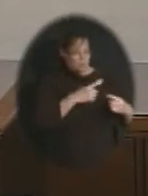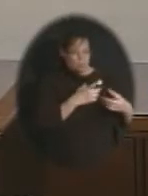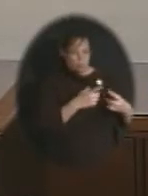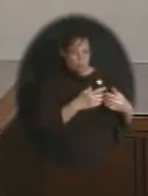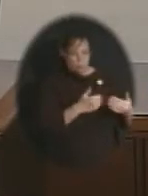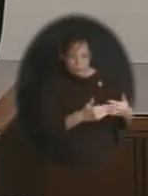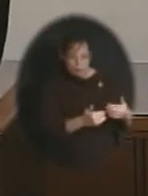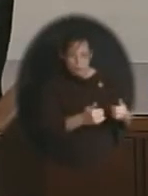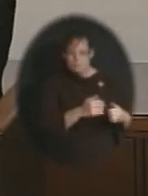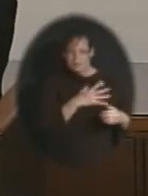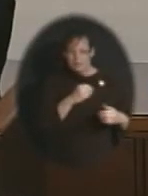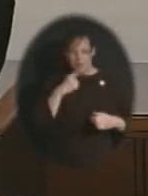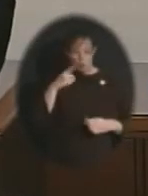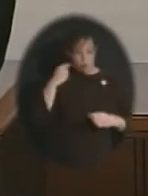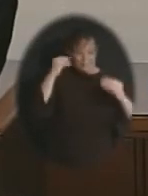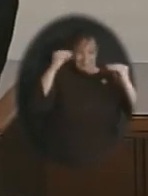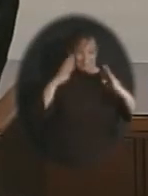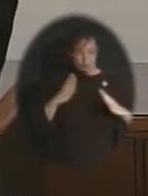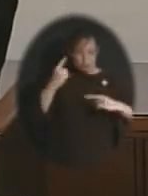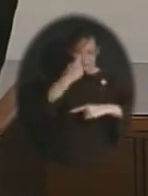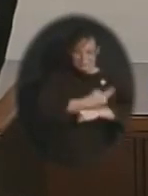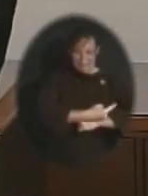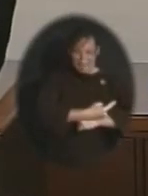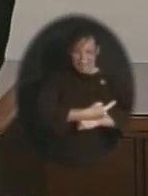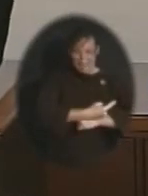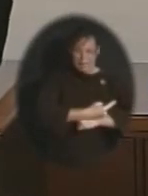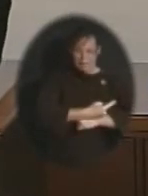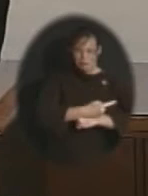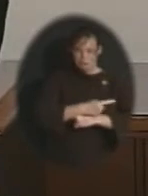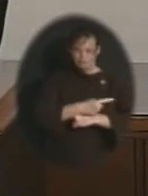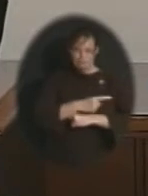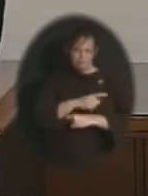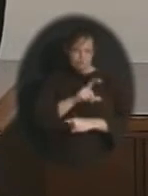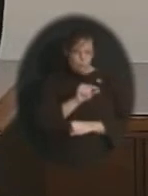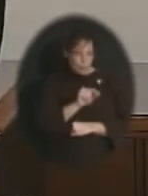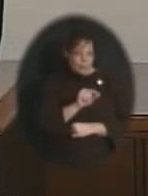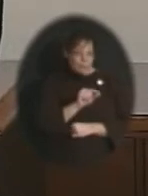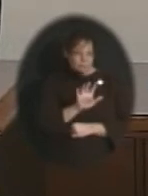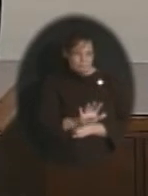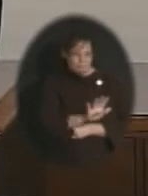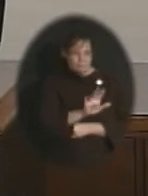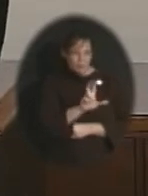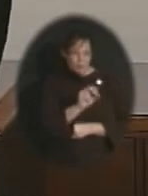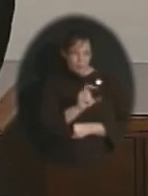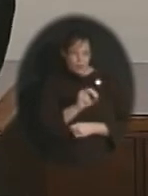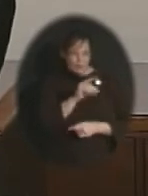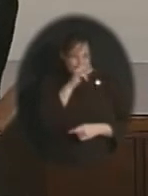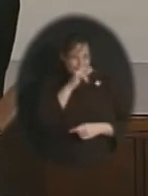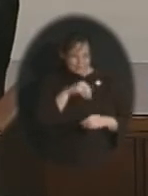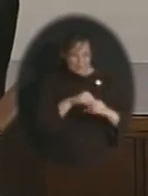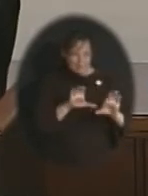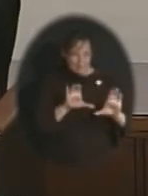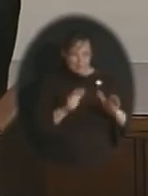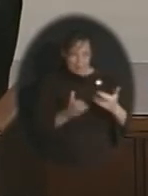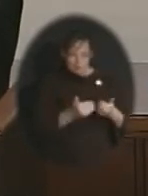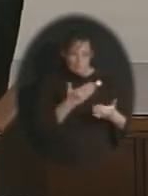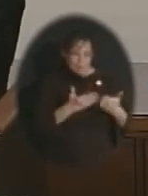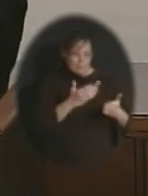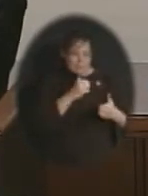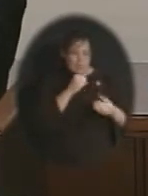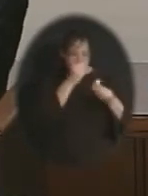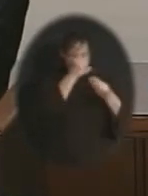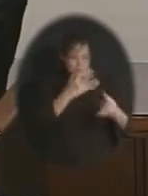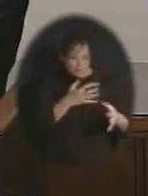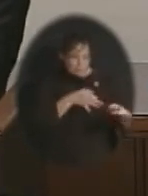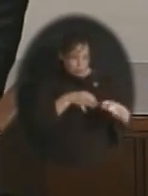this. Mm-hmm. In a crazy teacher's day and 20-some, 30-some kids in a classroom, we may not be giving descriptive feedback. Not all the